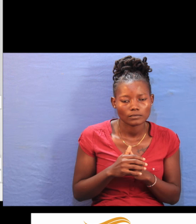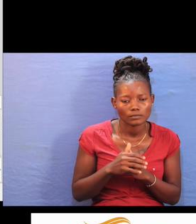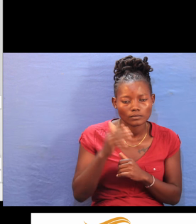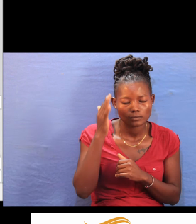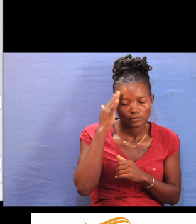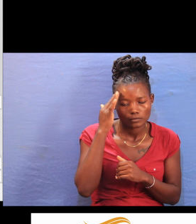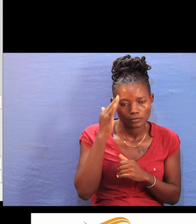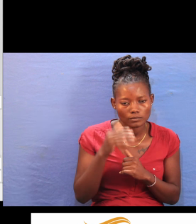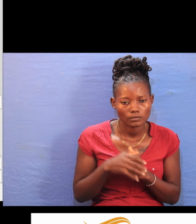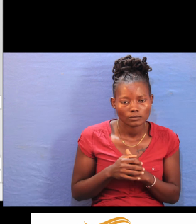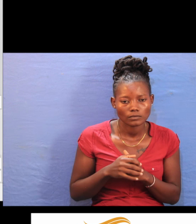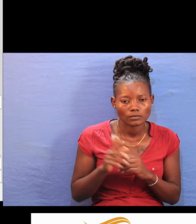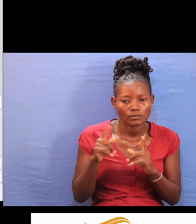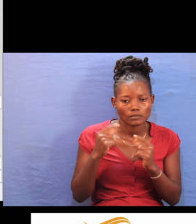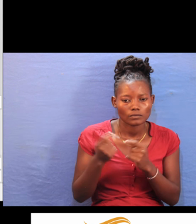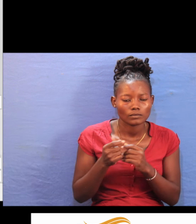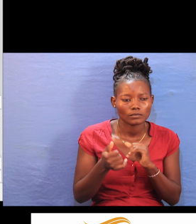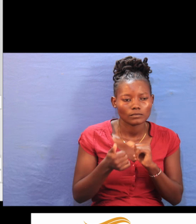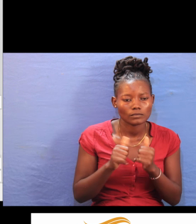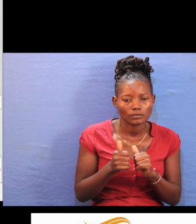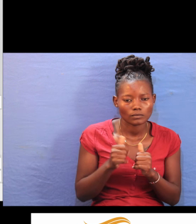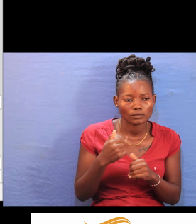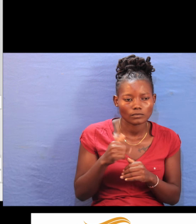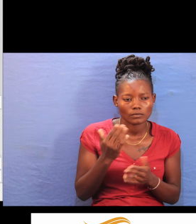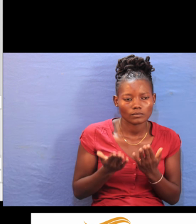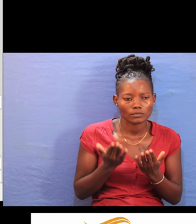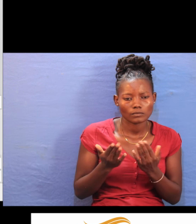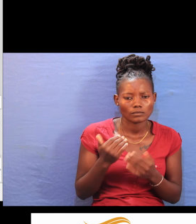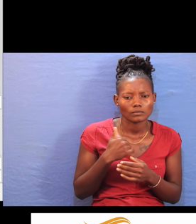in perfect with developing the training plan.